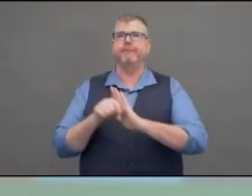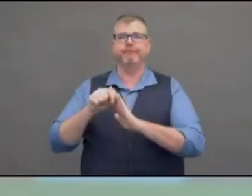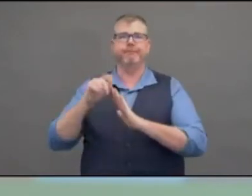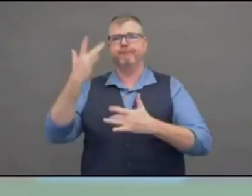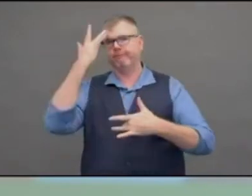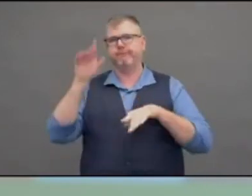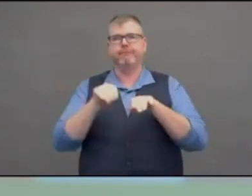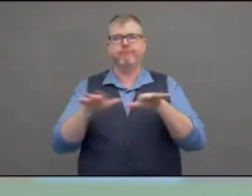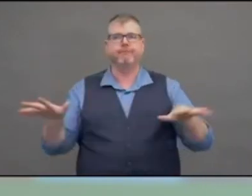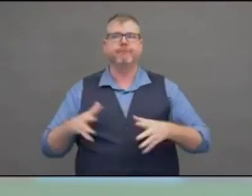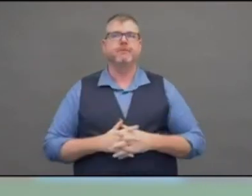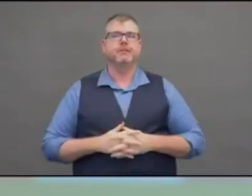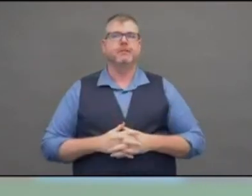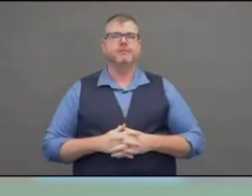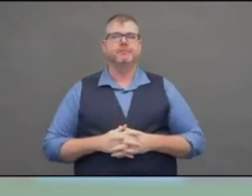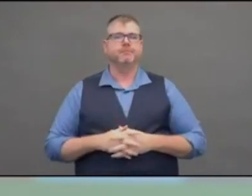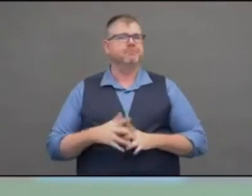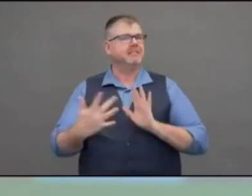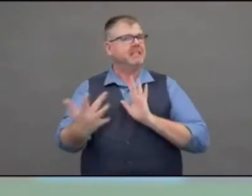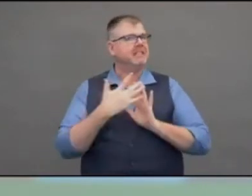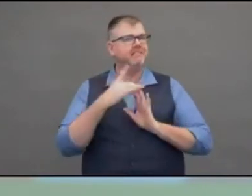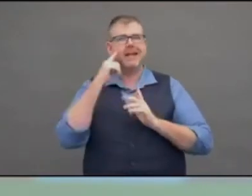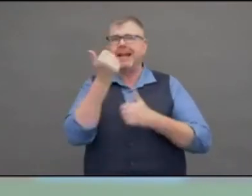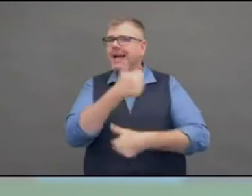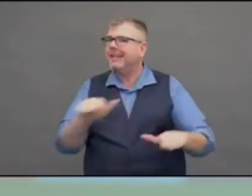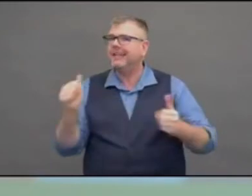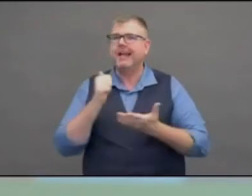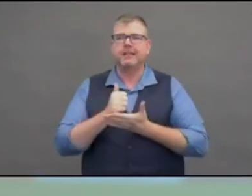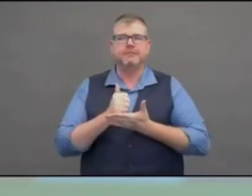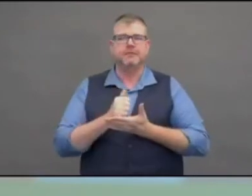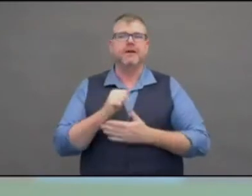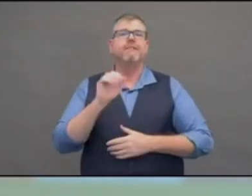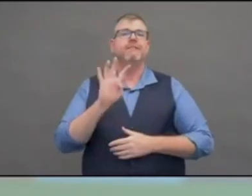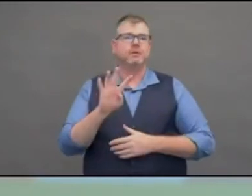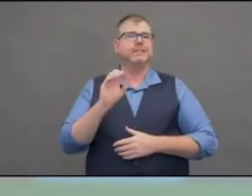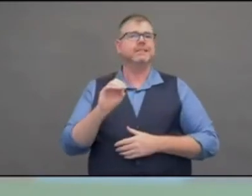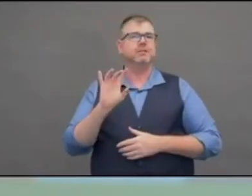any help or any needs that you have at